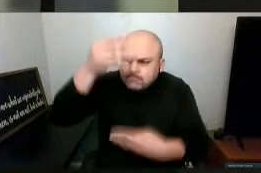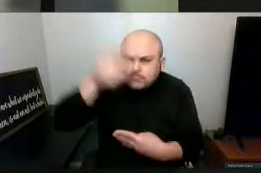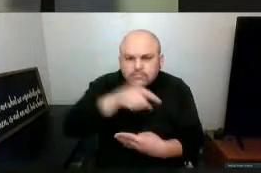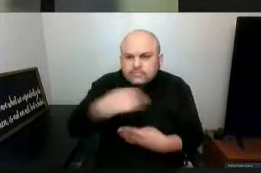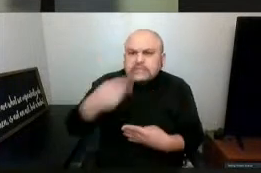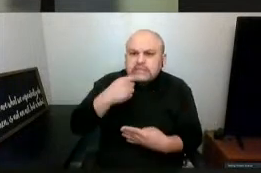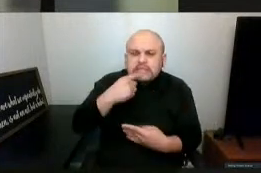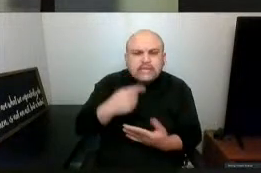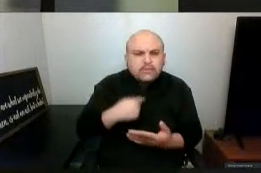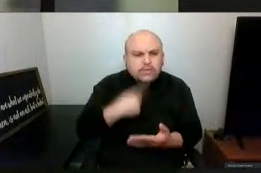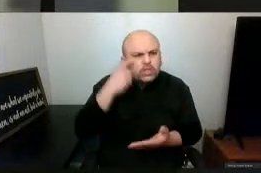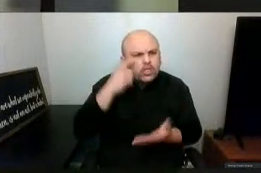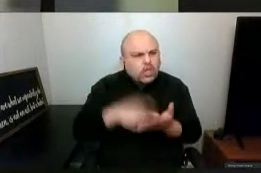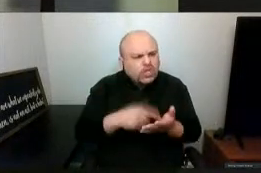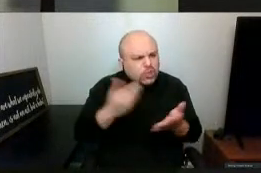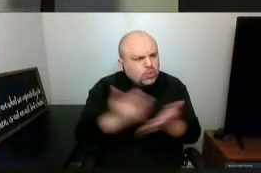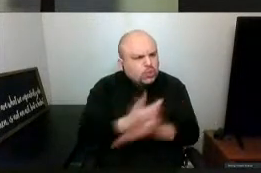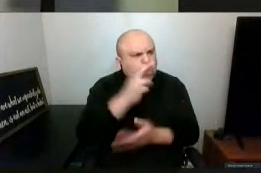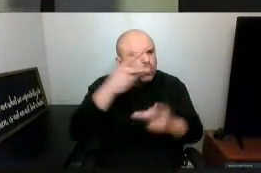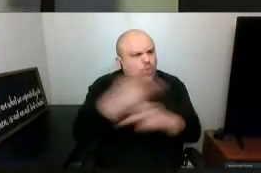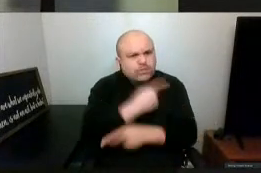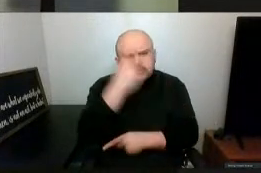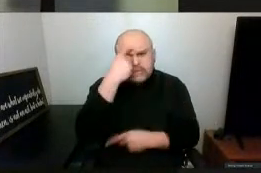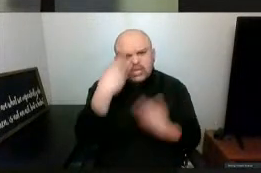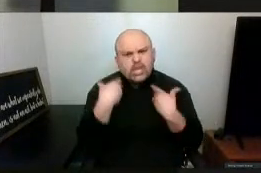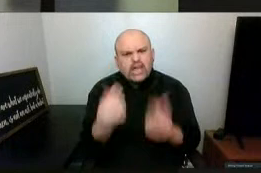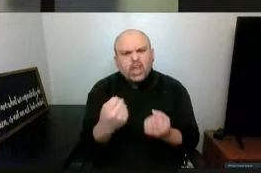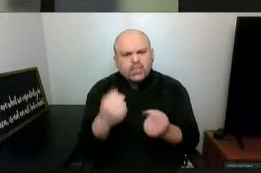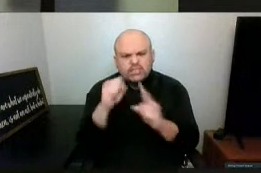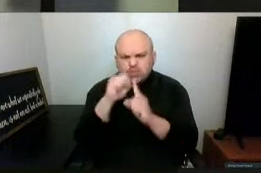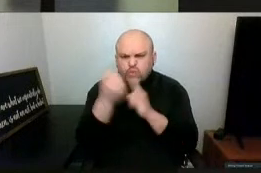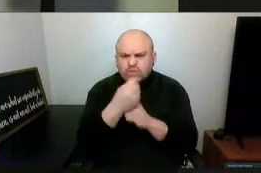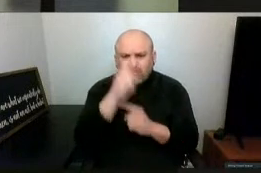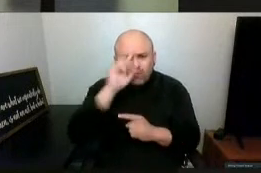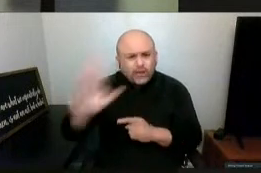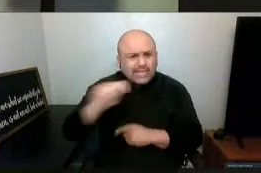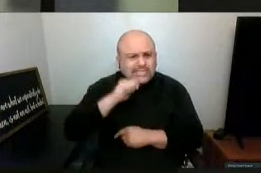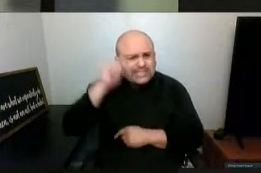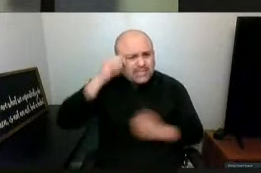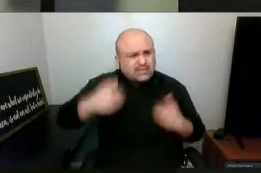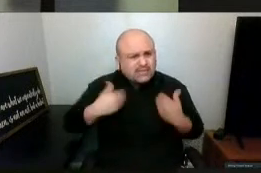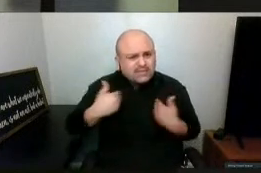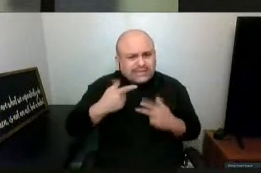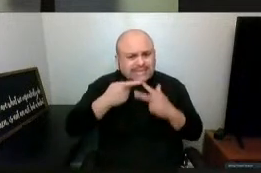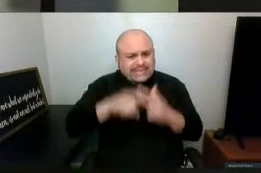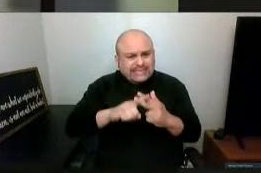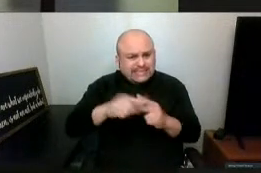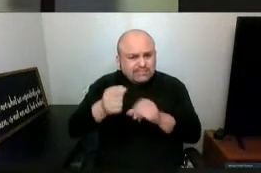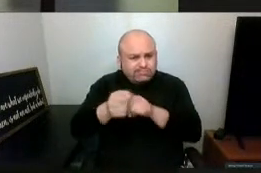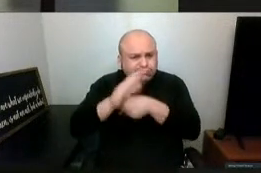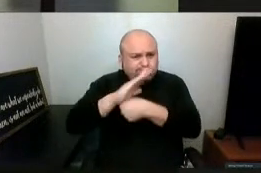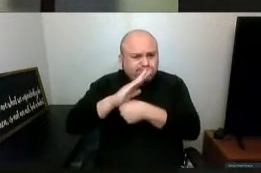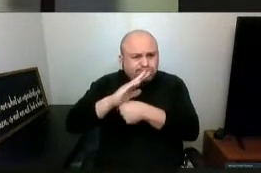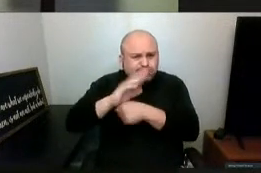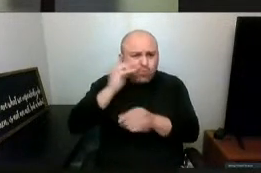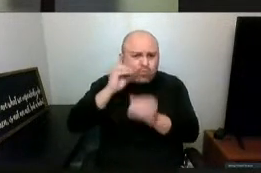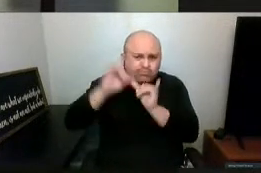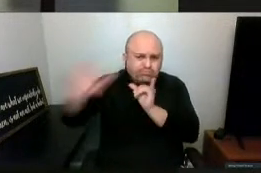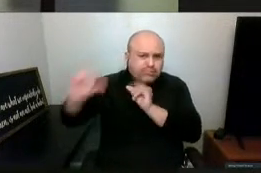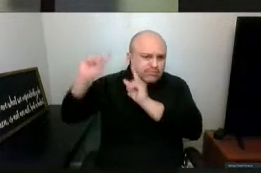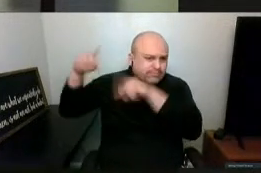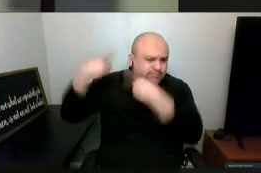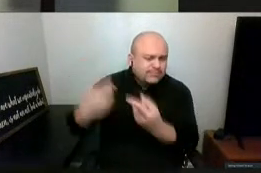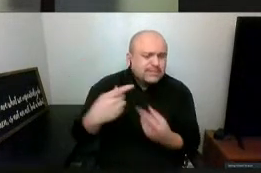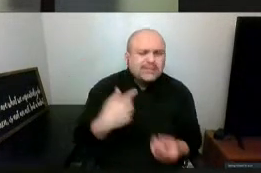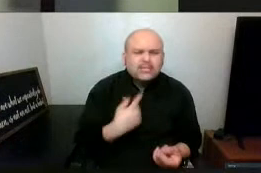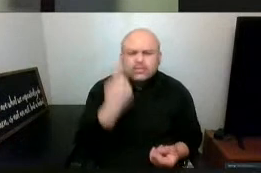or worsening mental health condition for their teen since the start of the pandemic. But something I'm not sure if any of